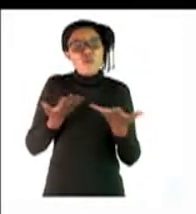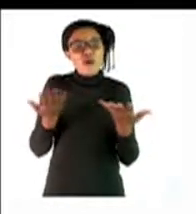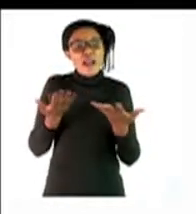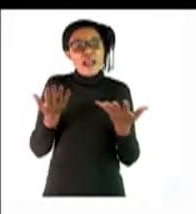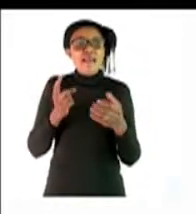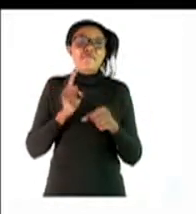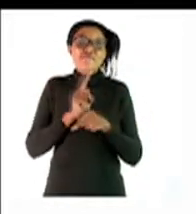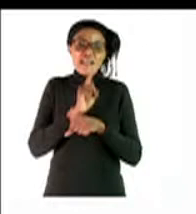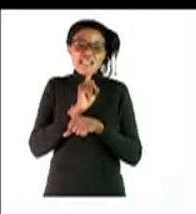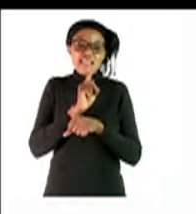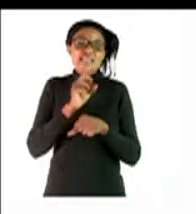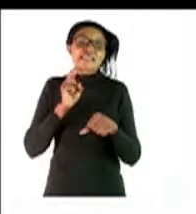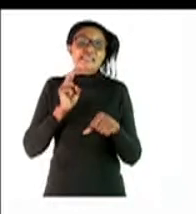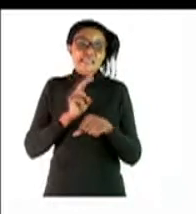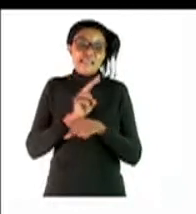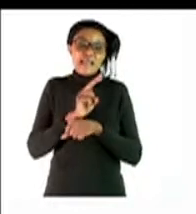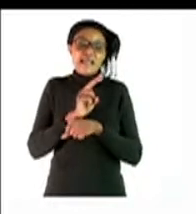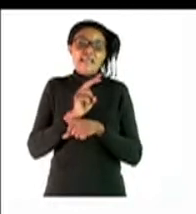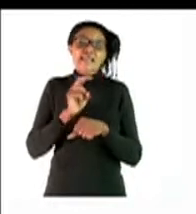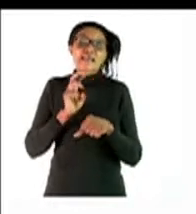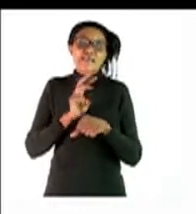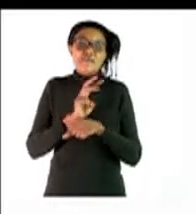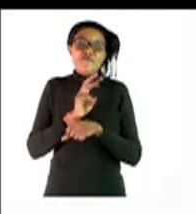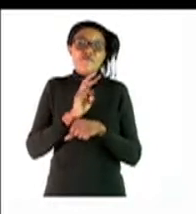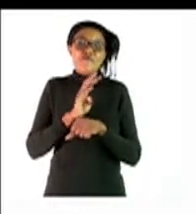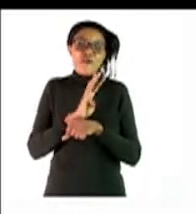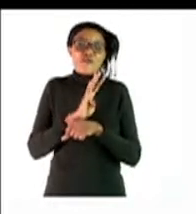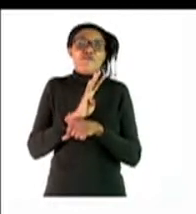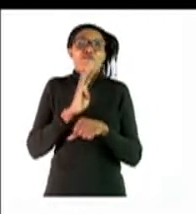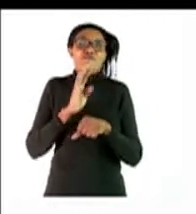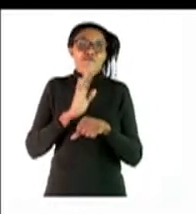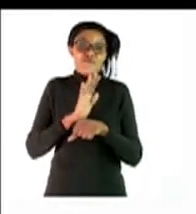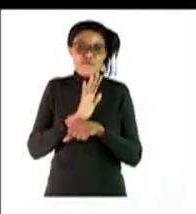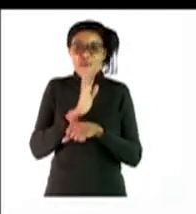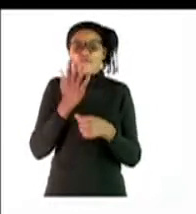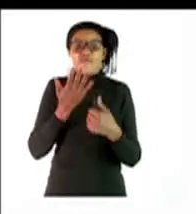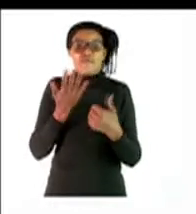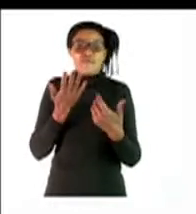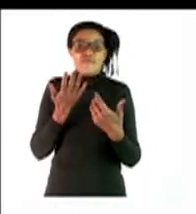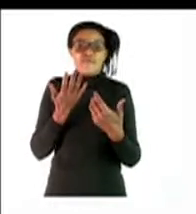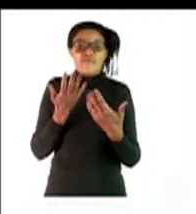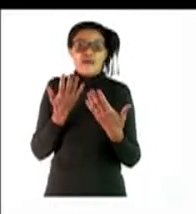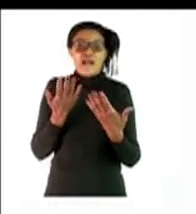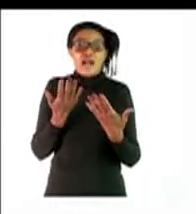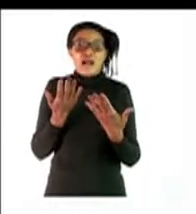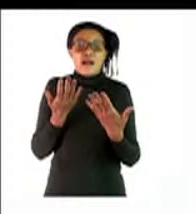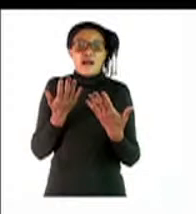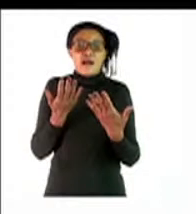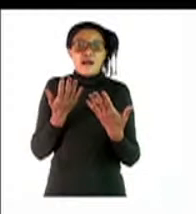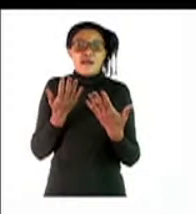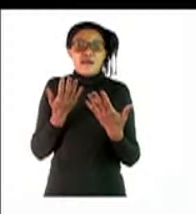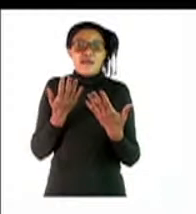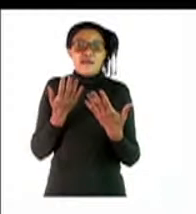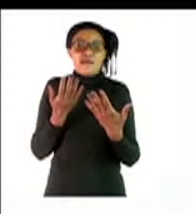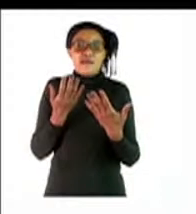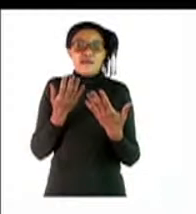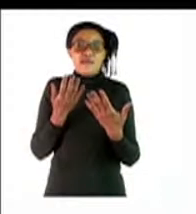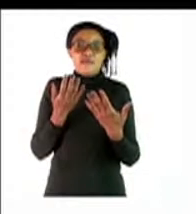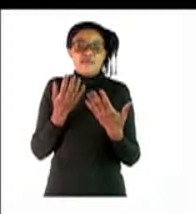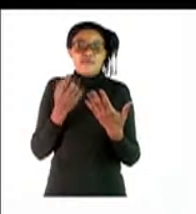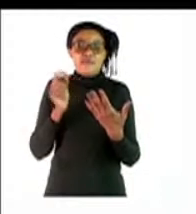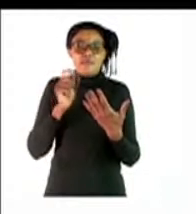First, second, third, fourth, or fifth? Fill in the